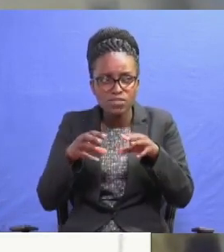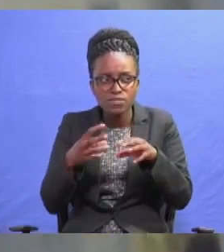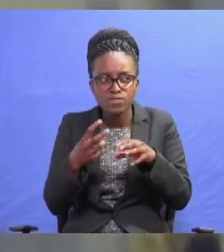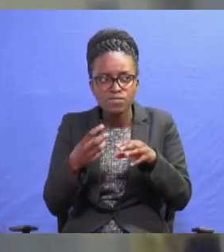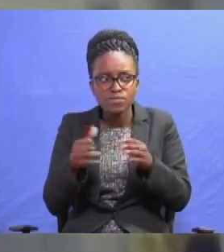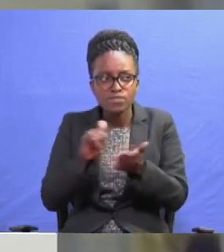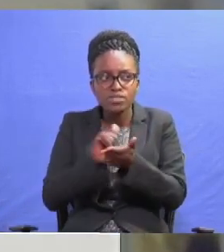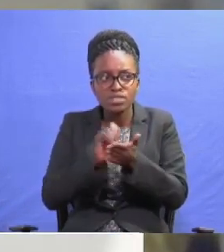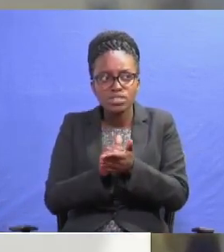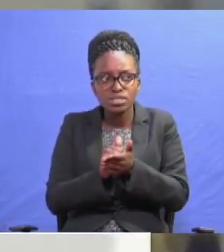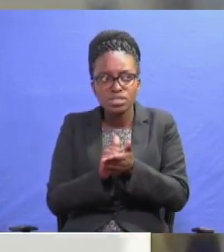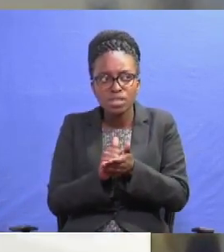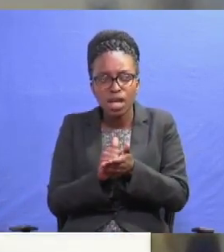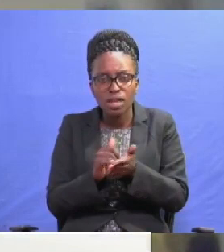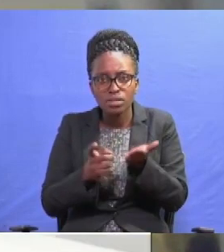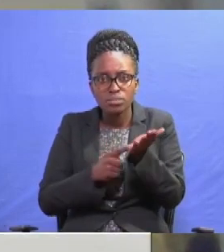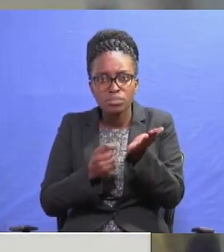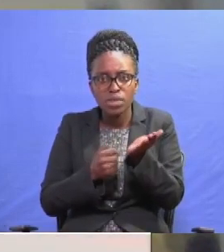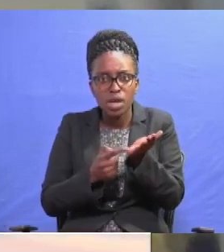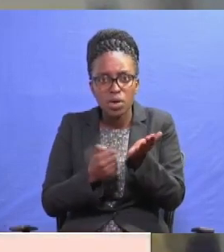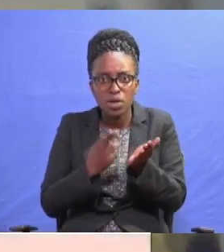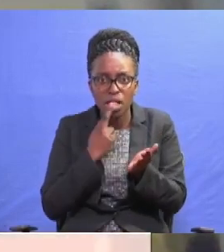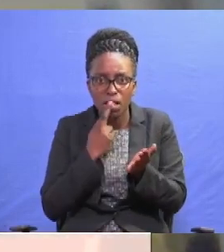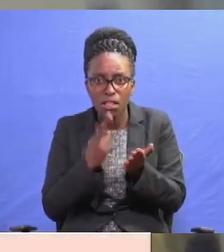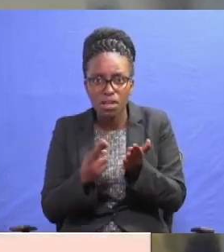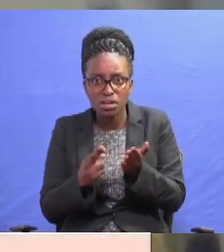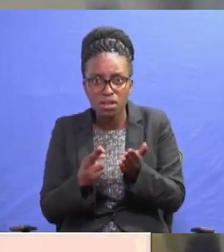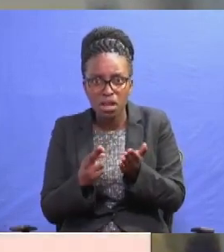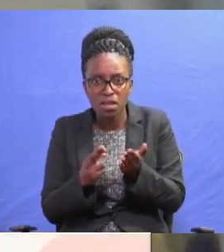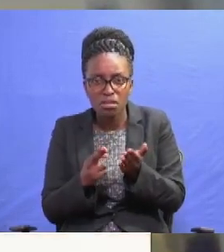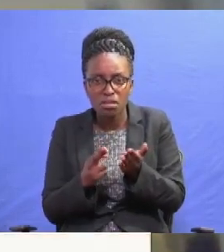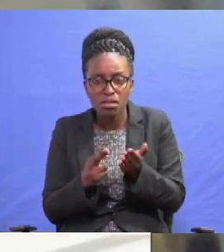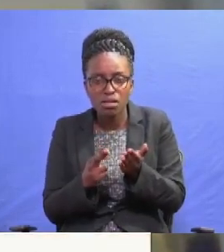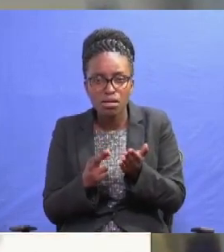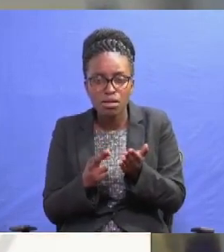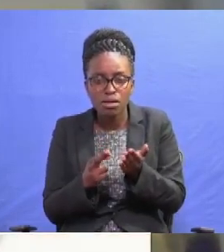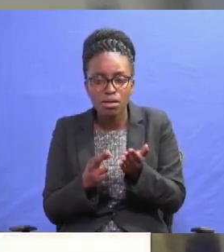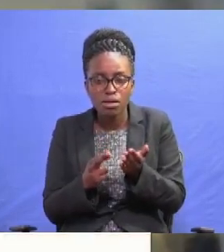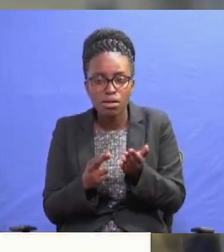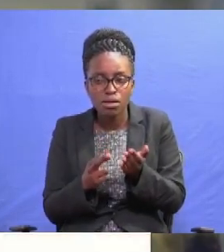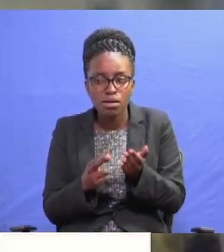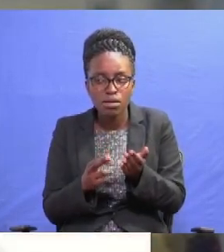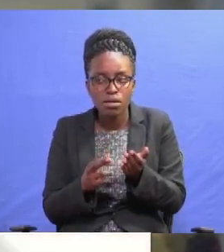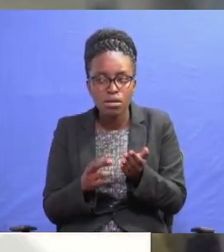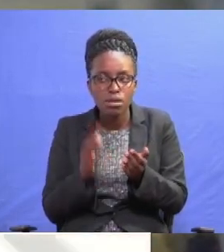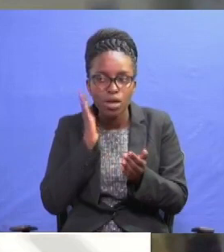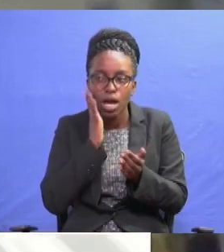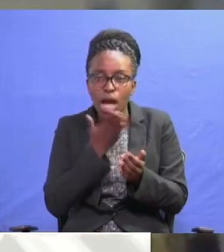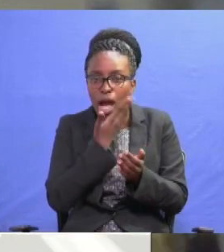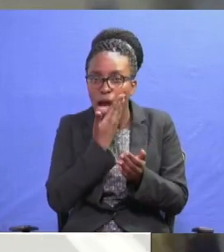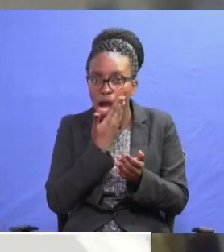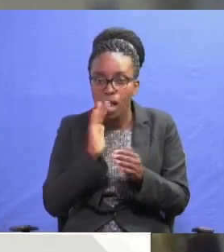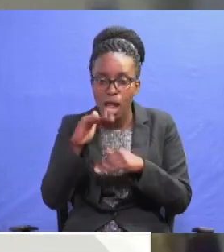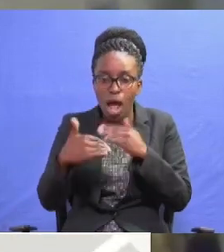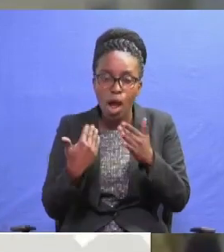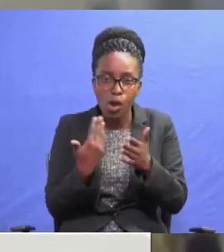dark red, or brown in color. They are all red or brown or some color that indicates that the water is carrying a lot of